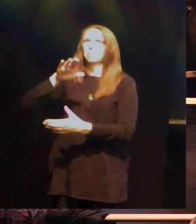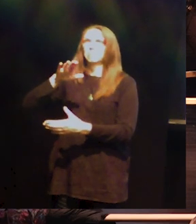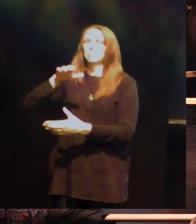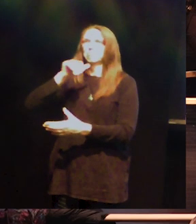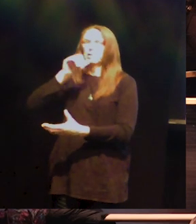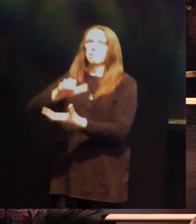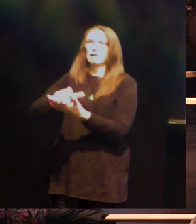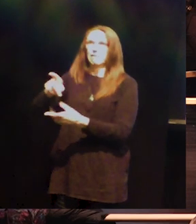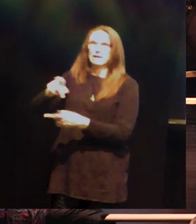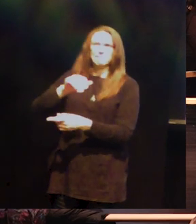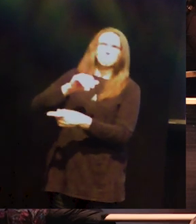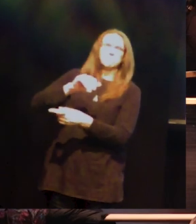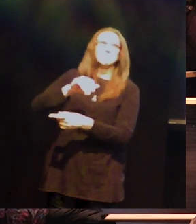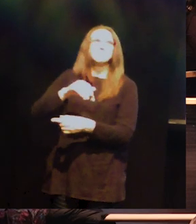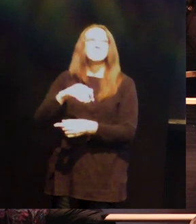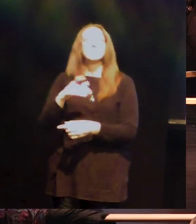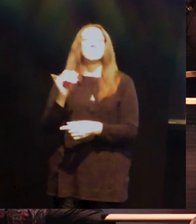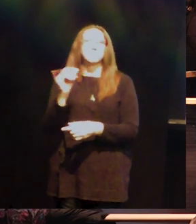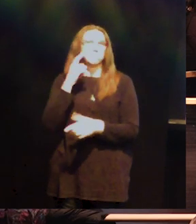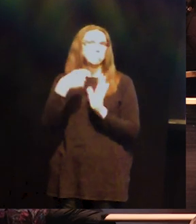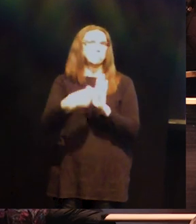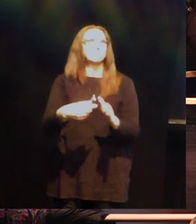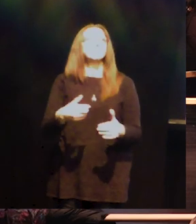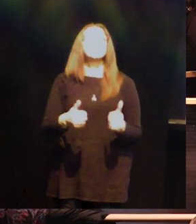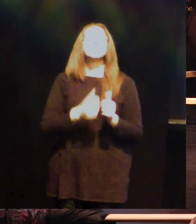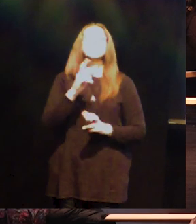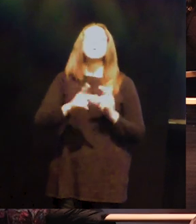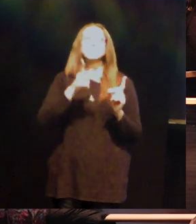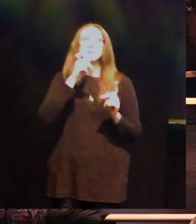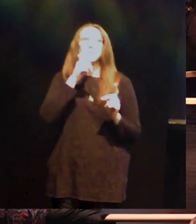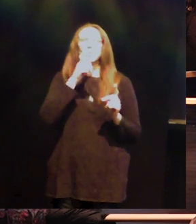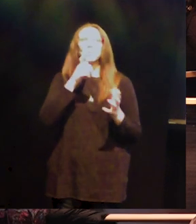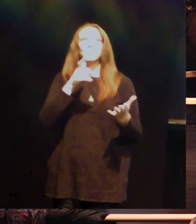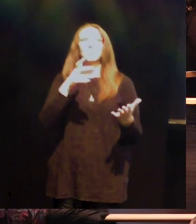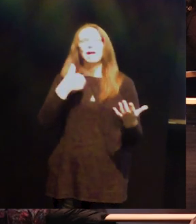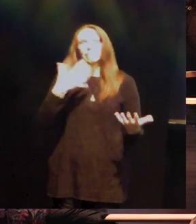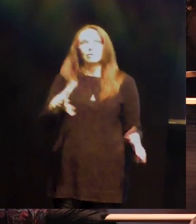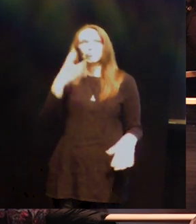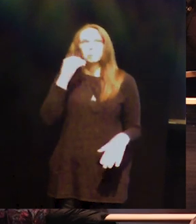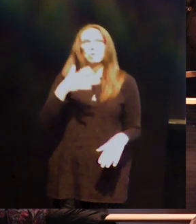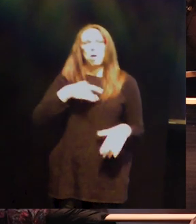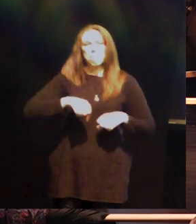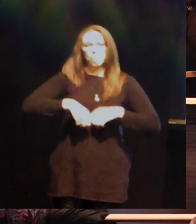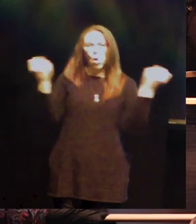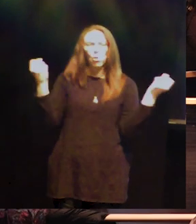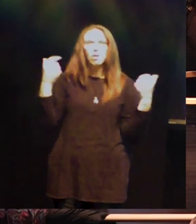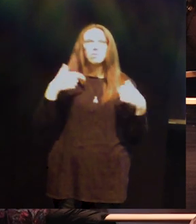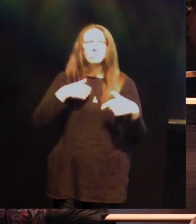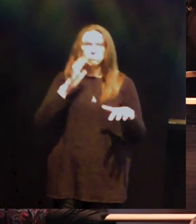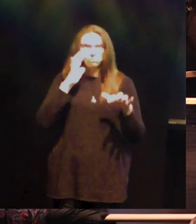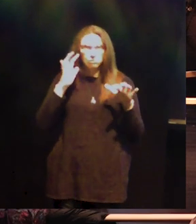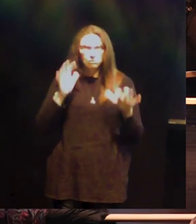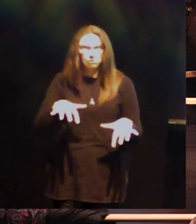choices. One, as someone like most people go through life who's had my heart broken once or twice, I was